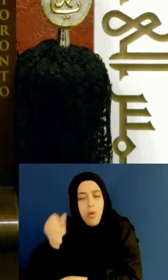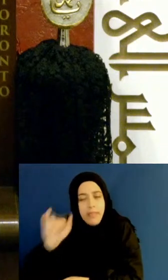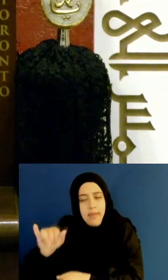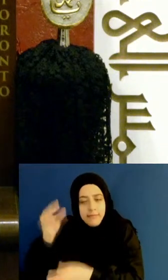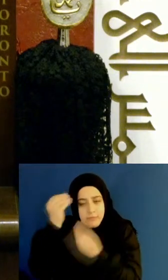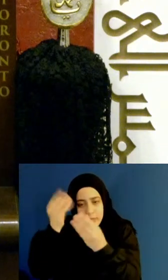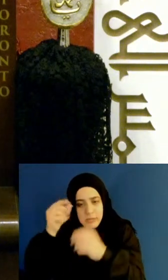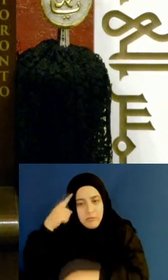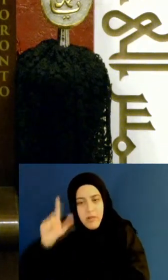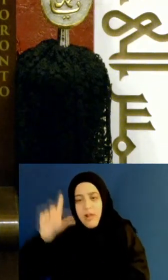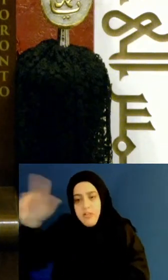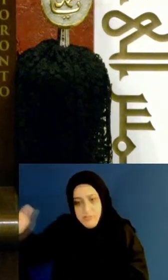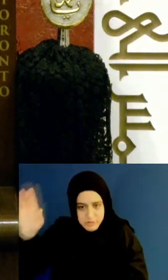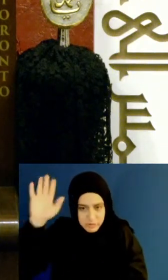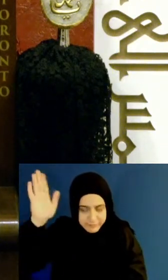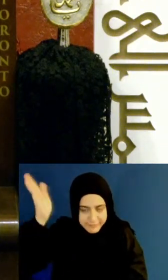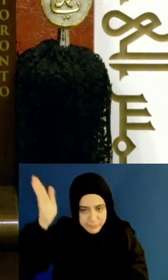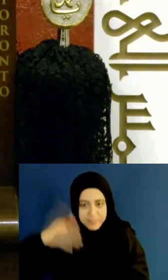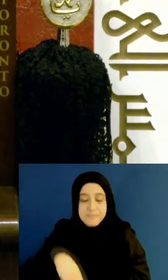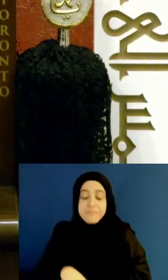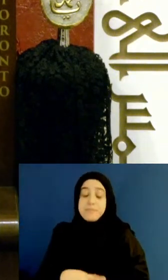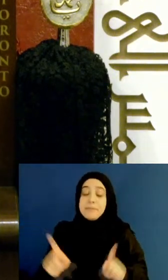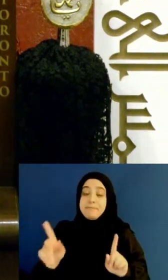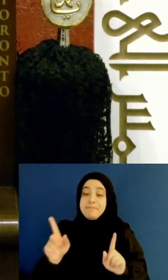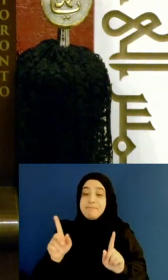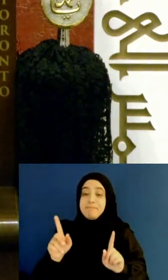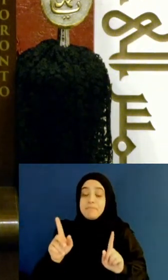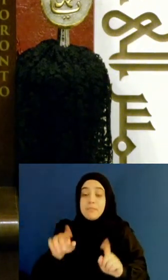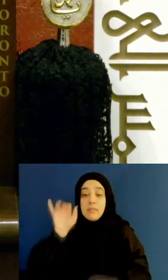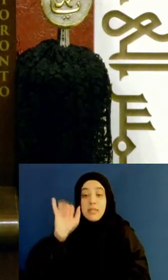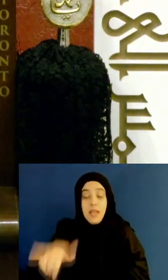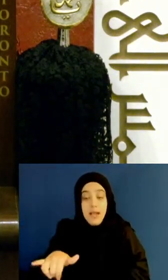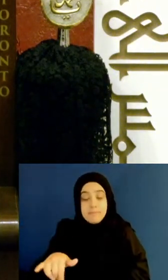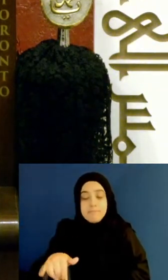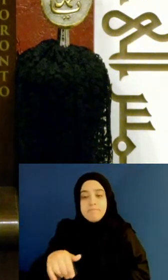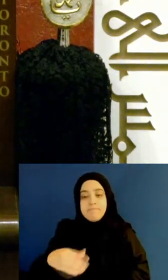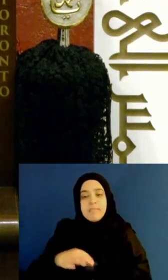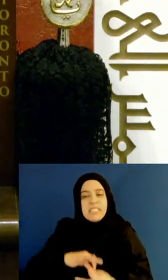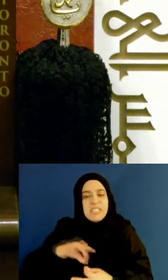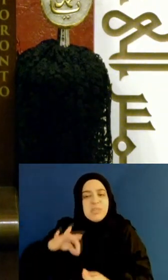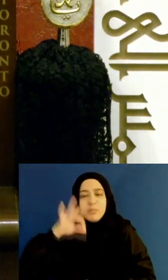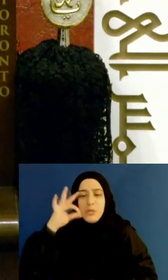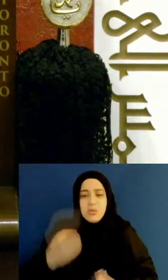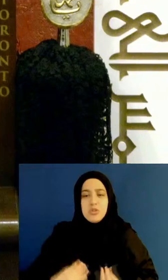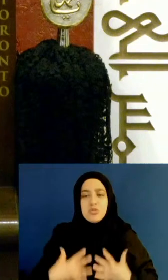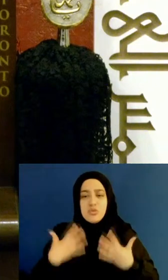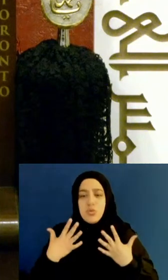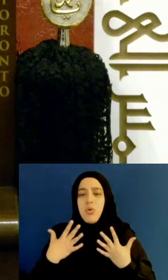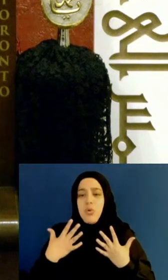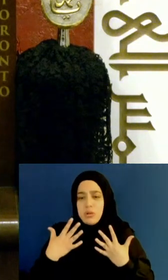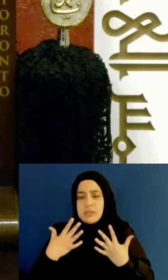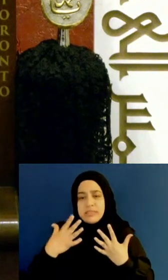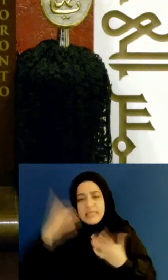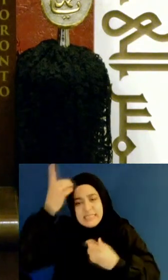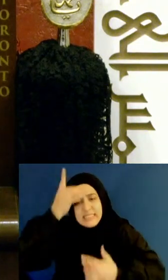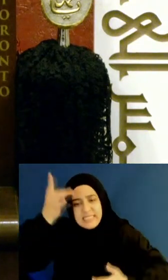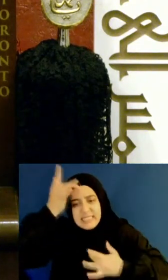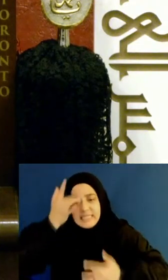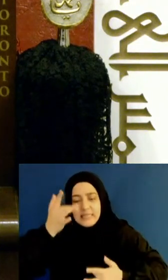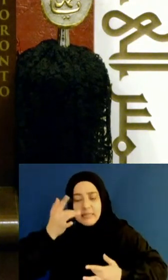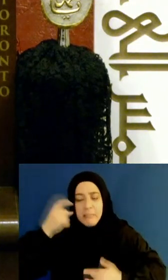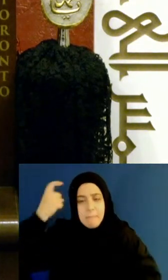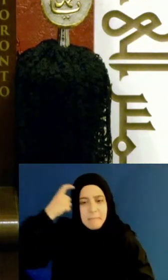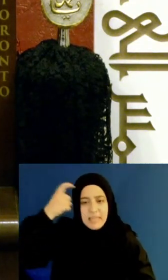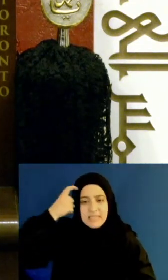of ego, spiritual disease, mental disease, becomes more toxic when a person